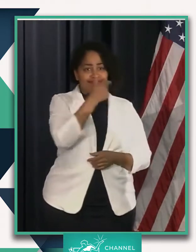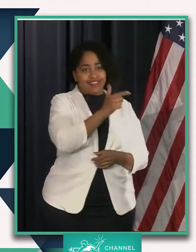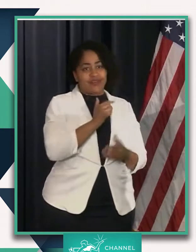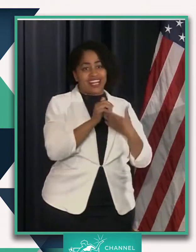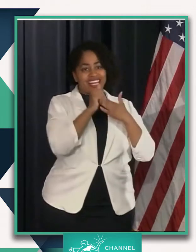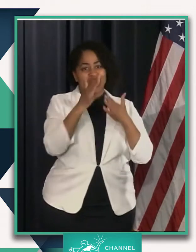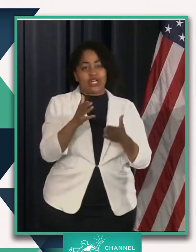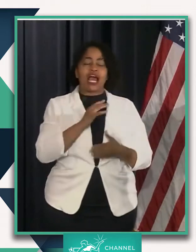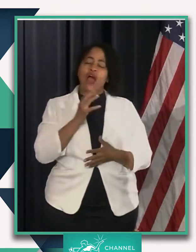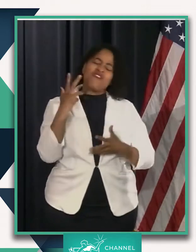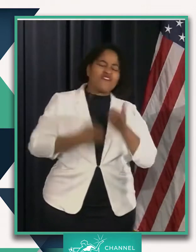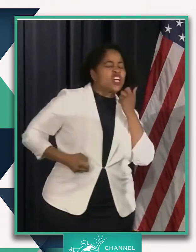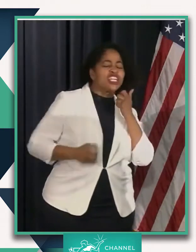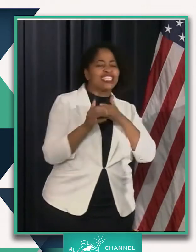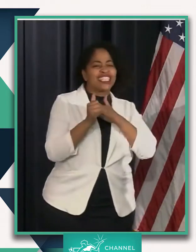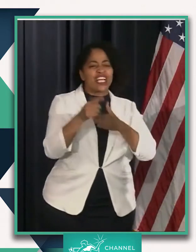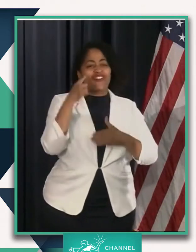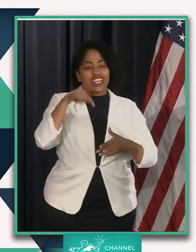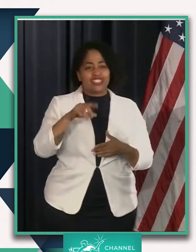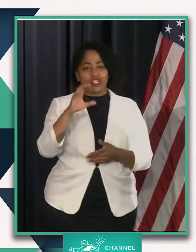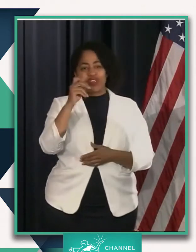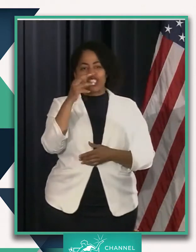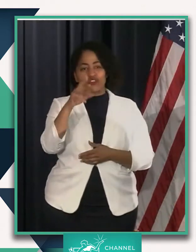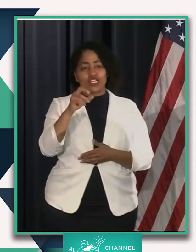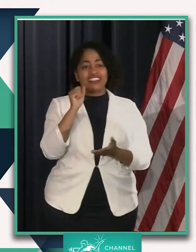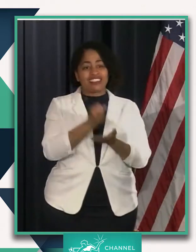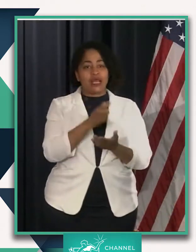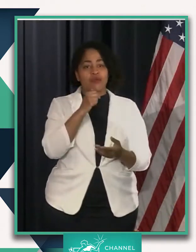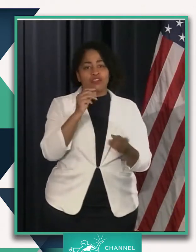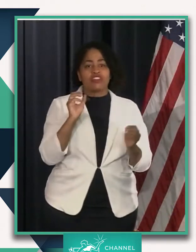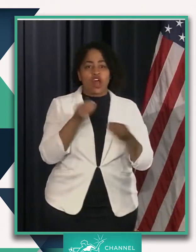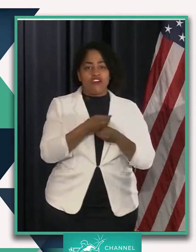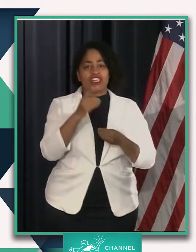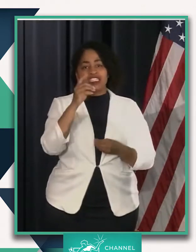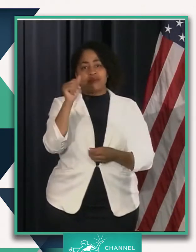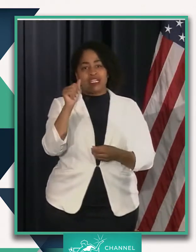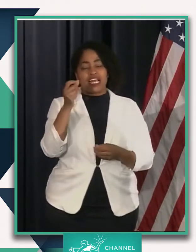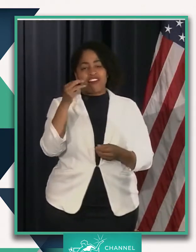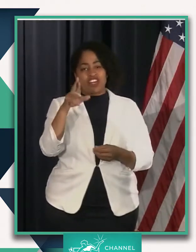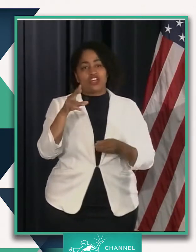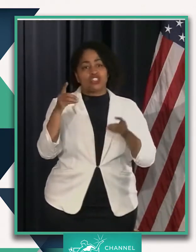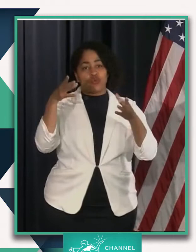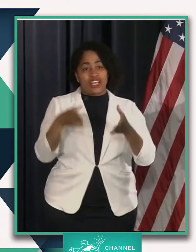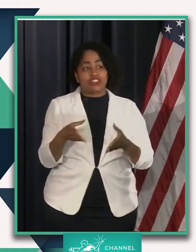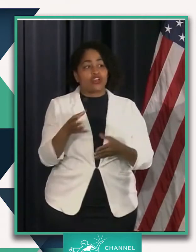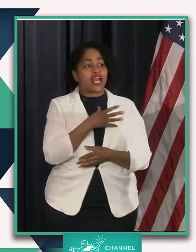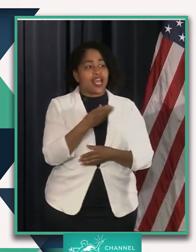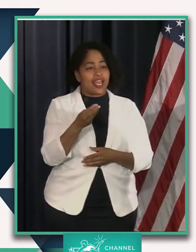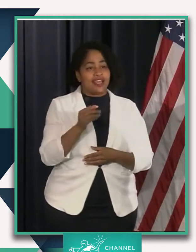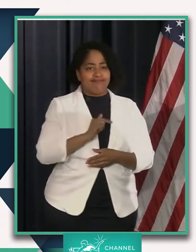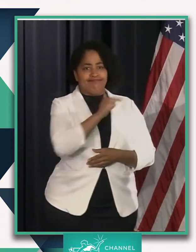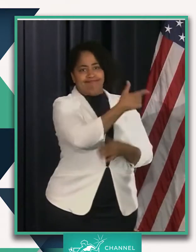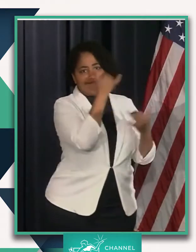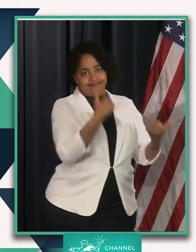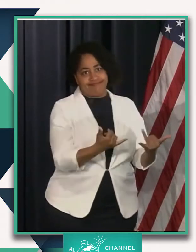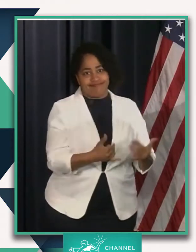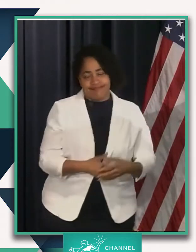leader, our fearless leader on this, Christopher Samp, who is the Office of Disability Affairs Director, and I will turn it to him